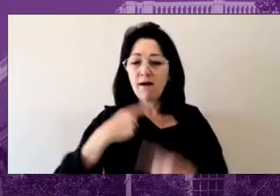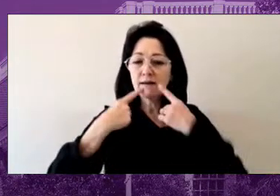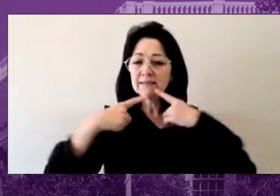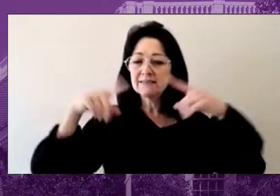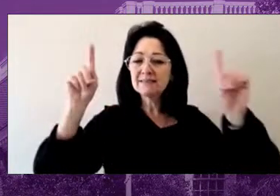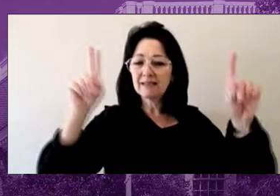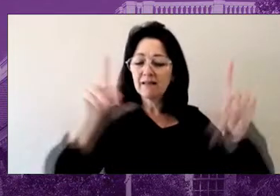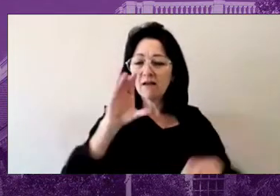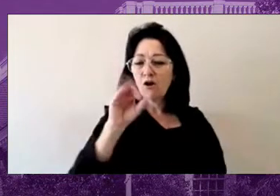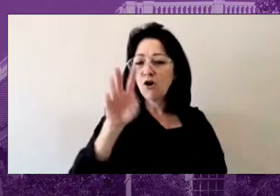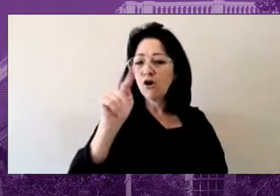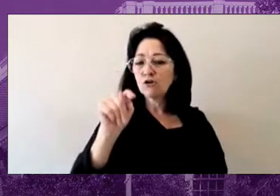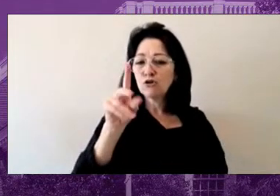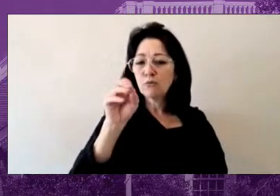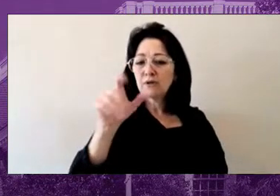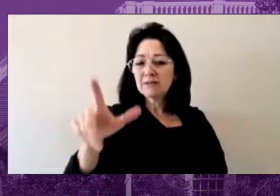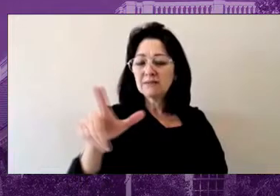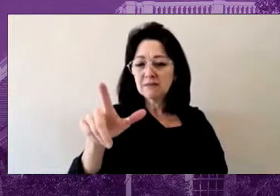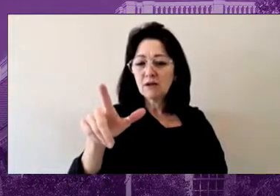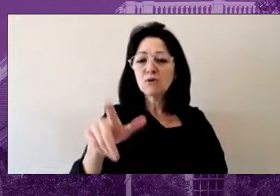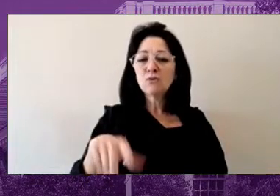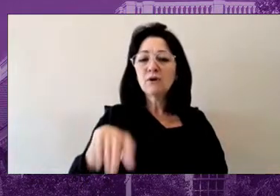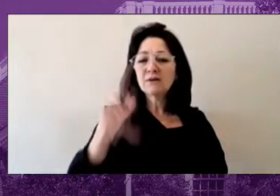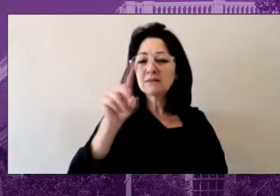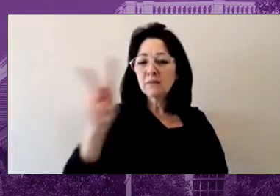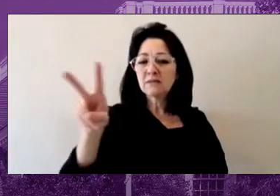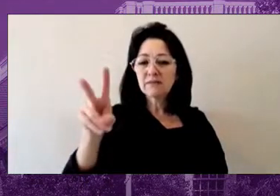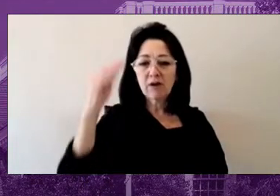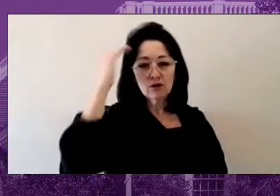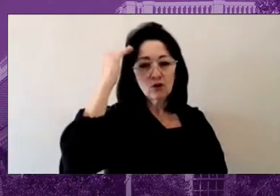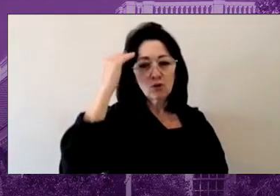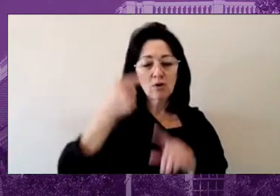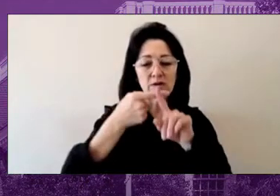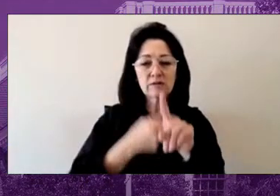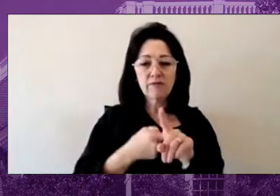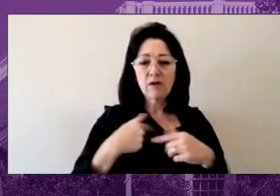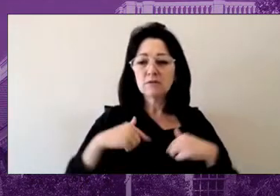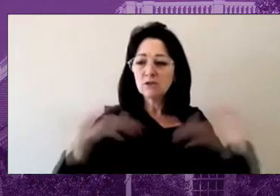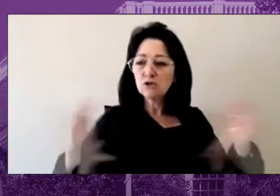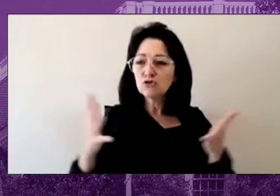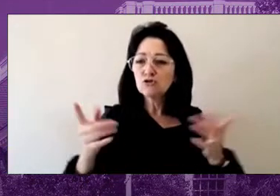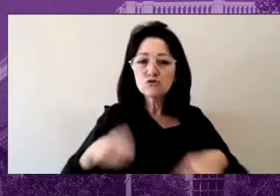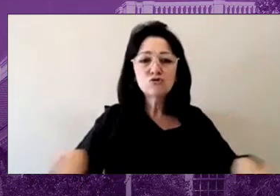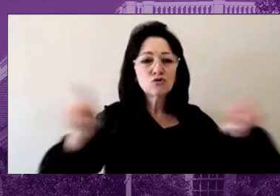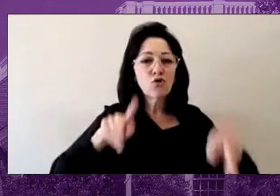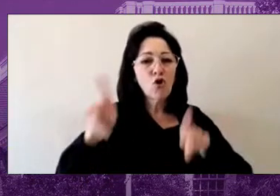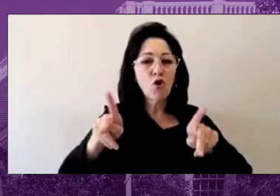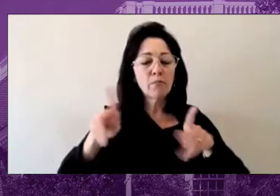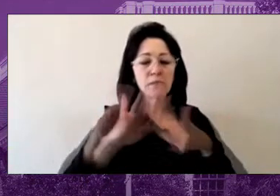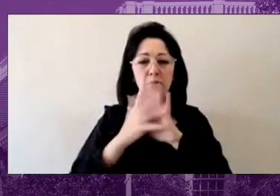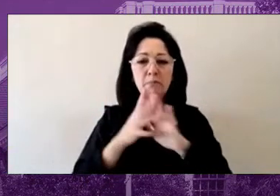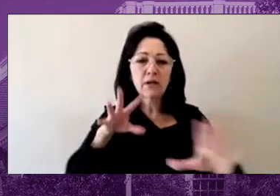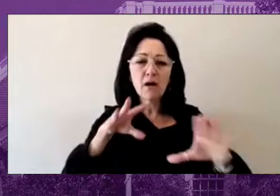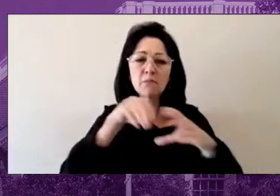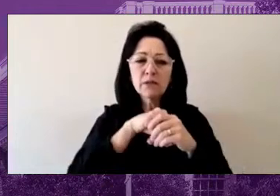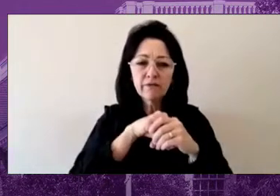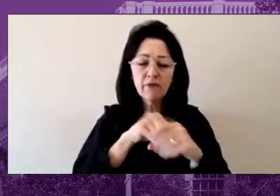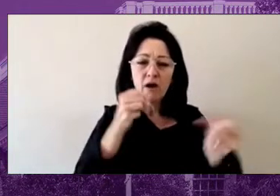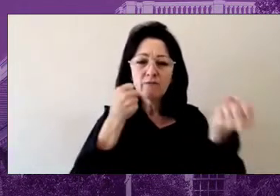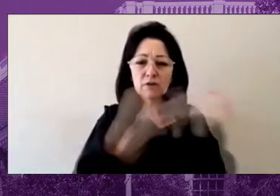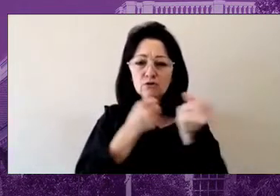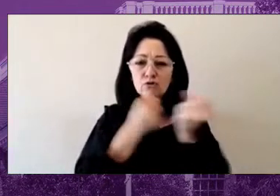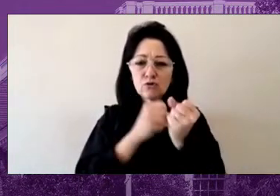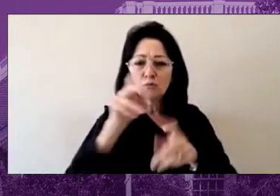of Delaware, and urge all Delawareans to become involved in efforts to prevent and respond to domestic violence and